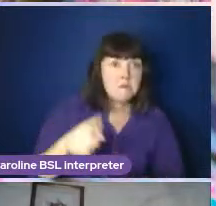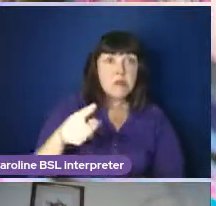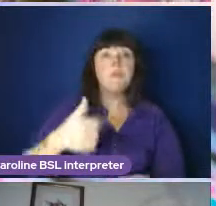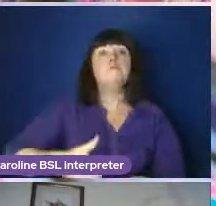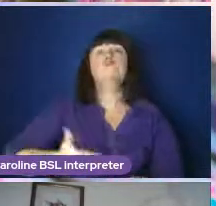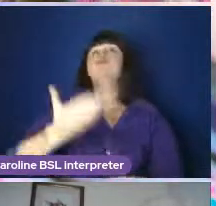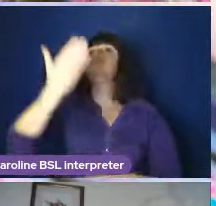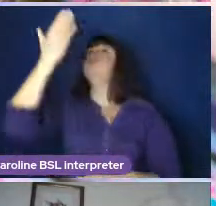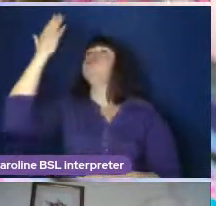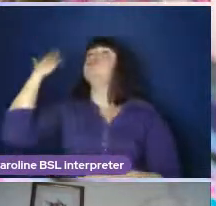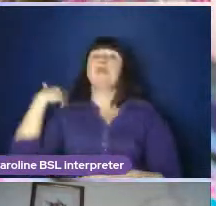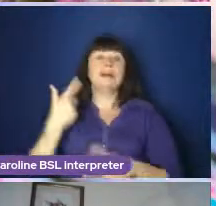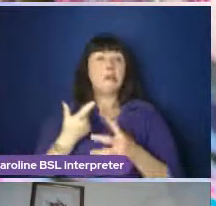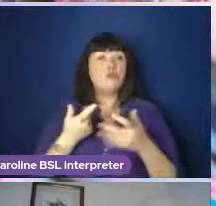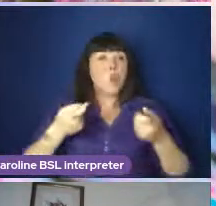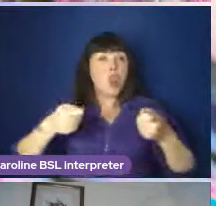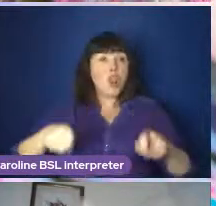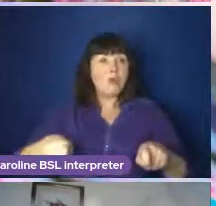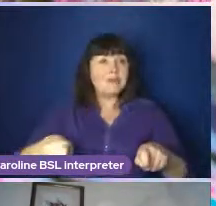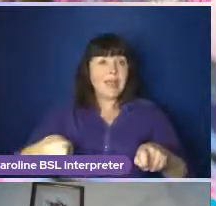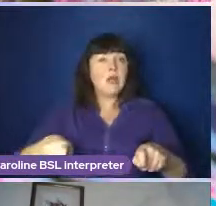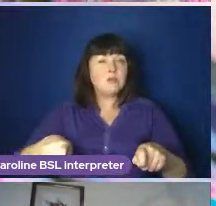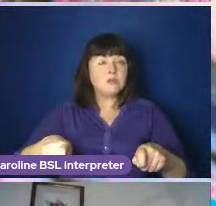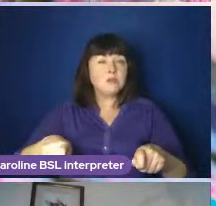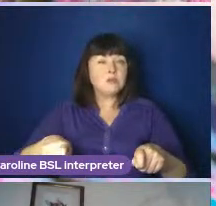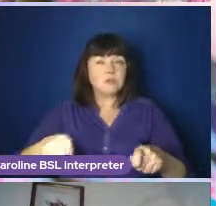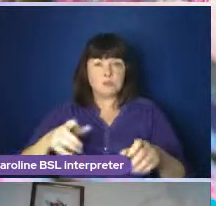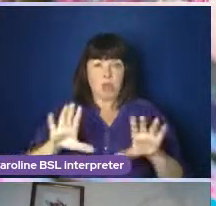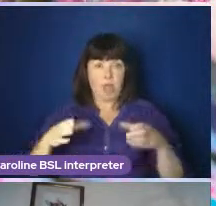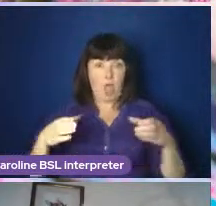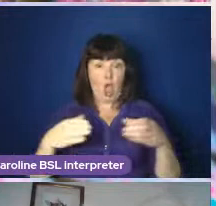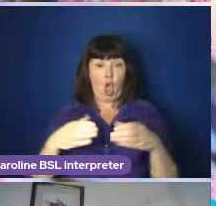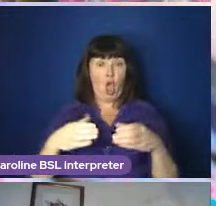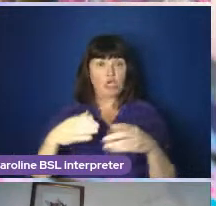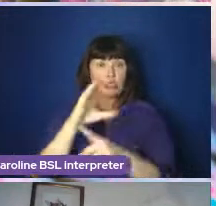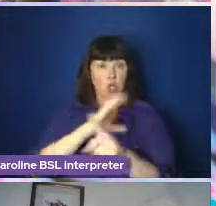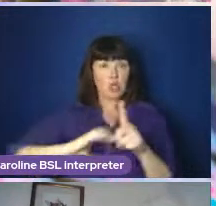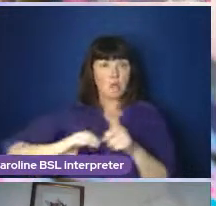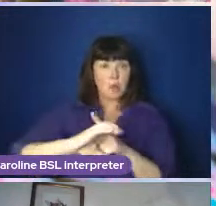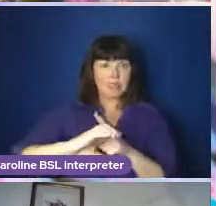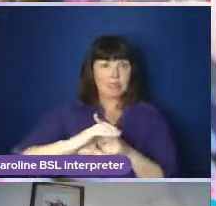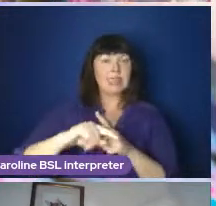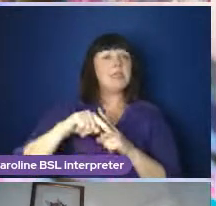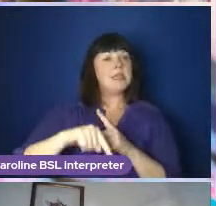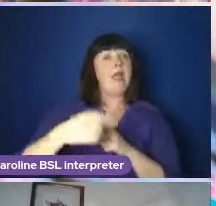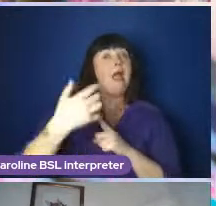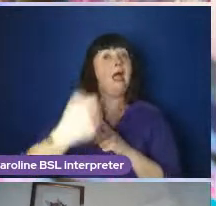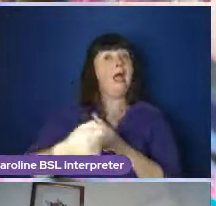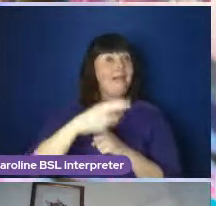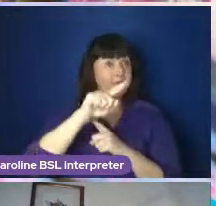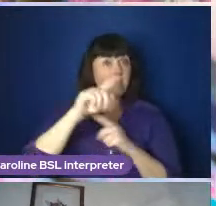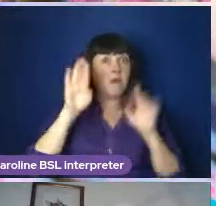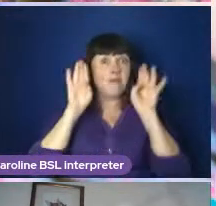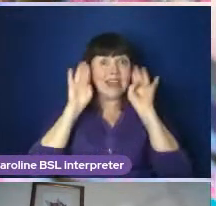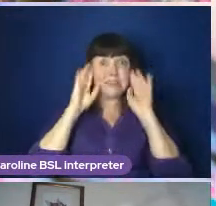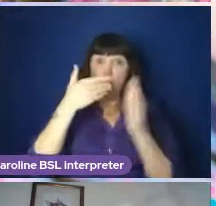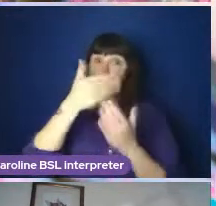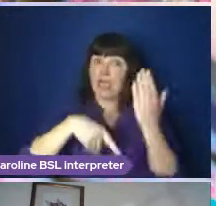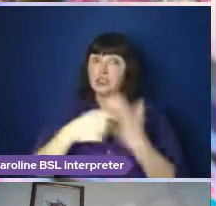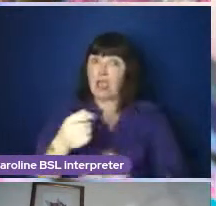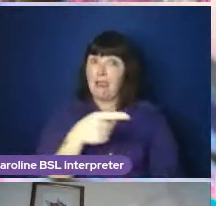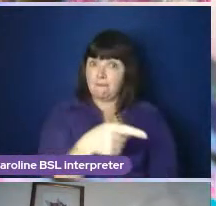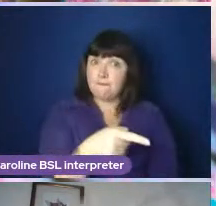Herd Community. And you can find out all about that or not. We've got a Herd Community Facebook page. And